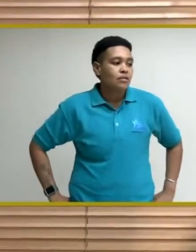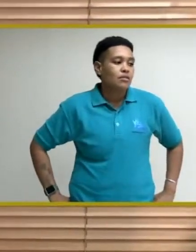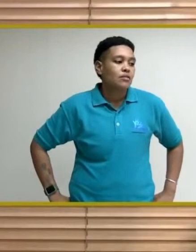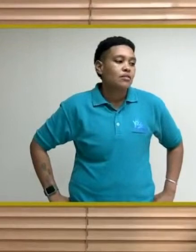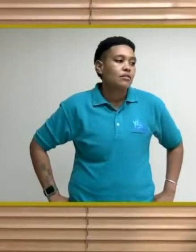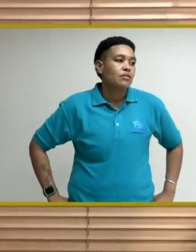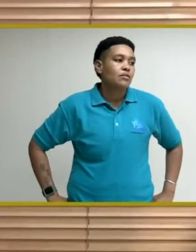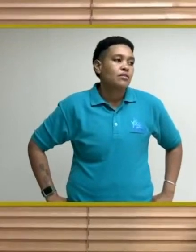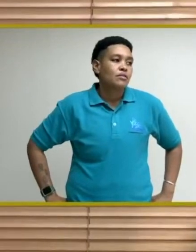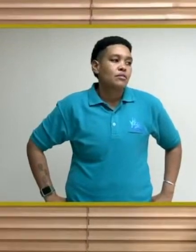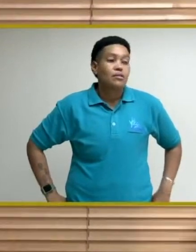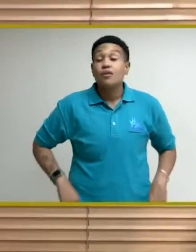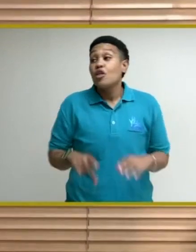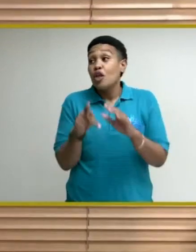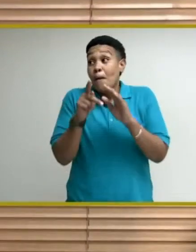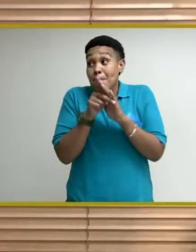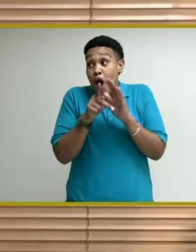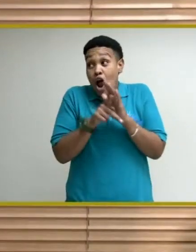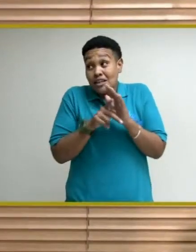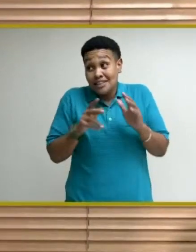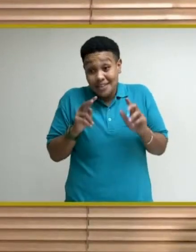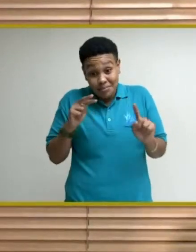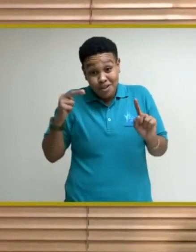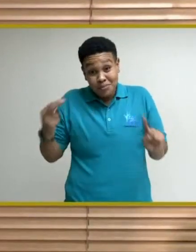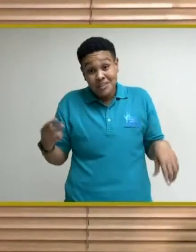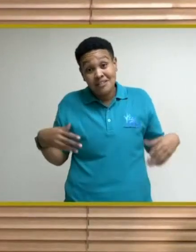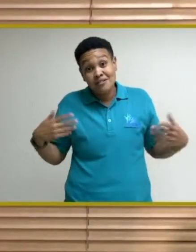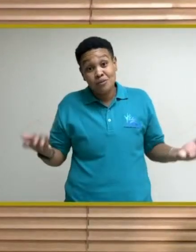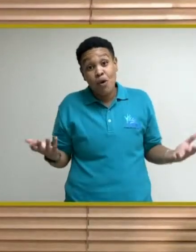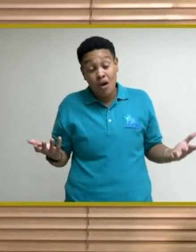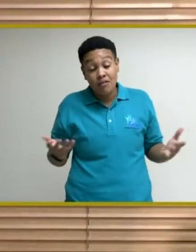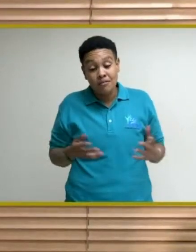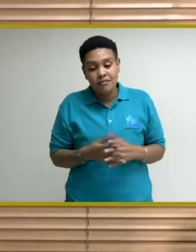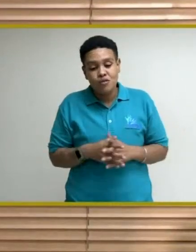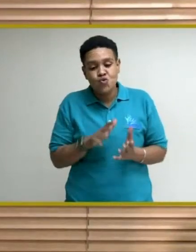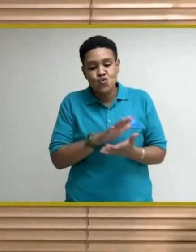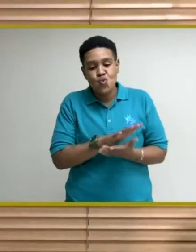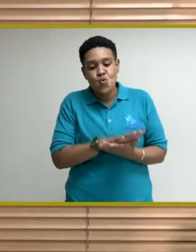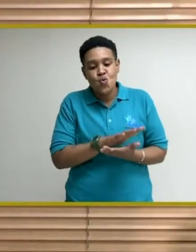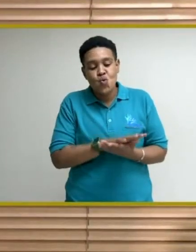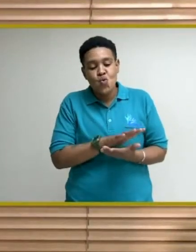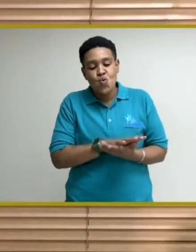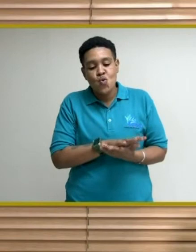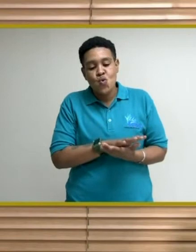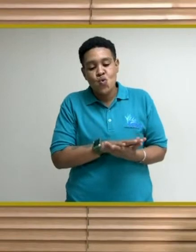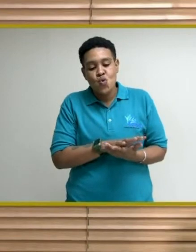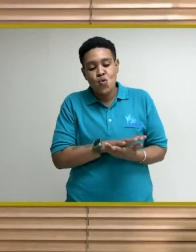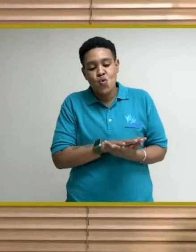The policy position is that the schools